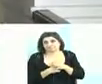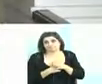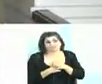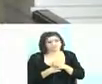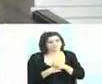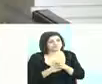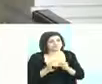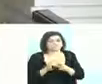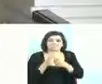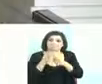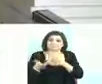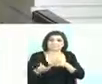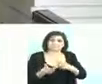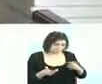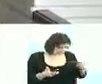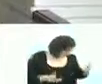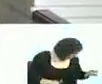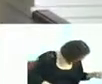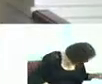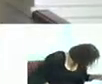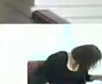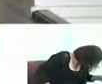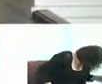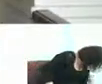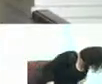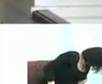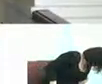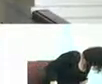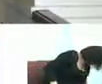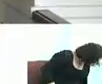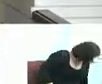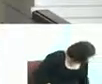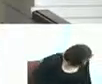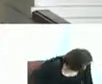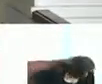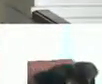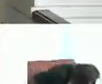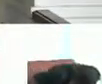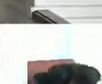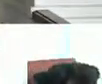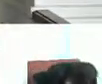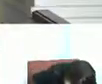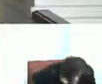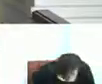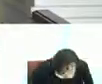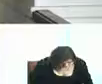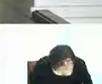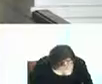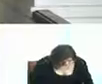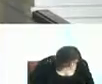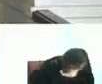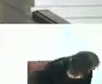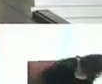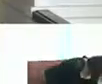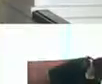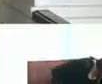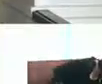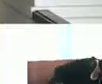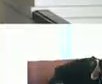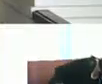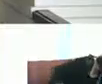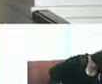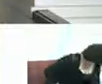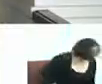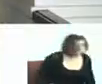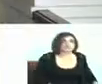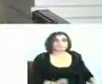A special welcome to worship here on this incredible, wonderful, beautiful weekend, this beautiful day that God has made. So thank you, everybody who has